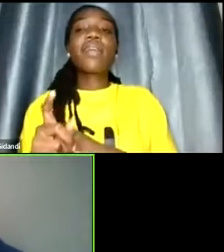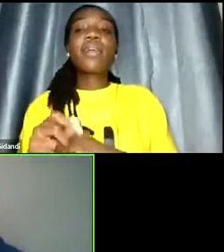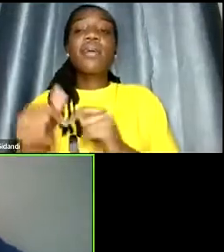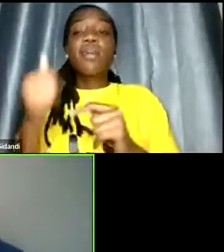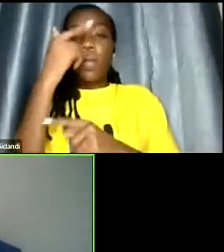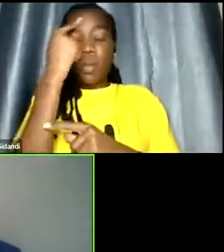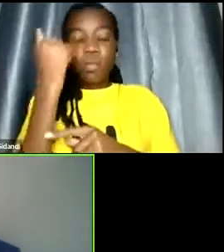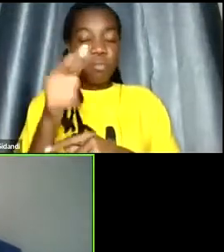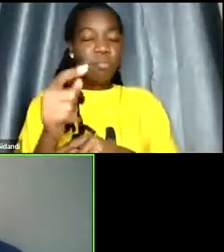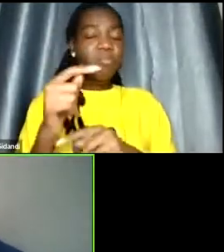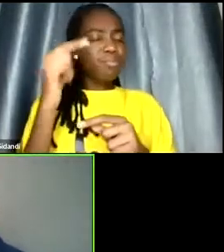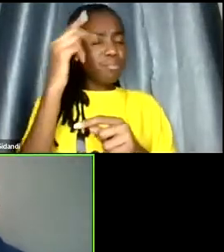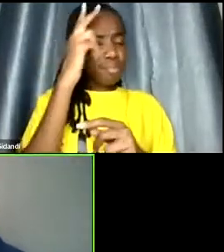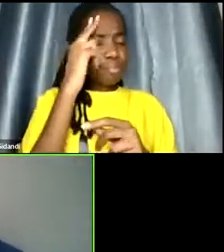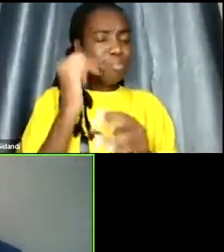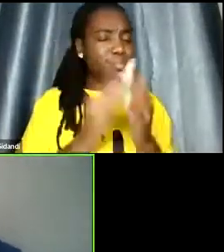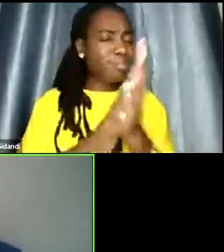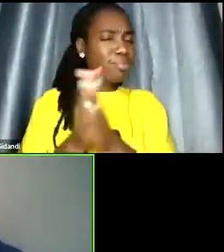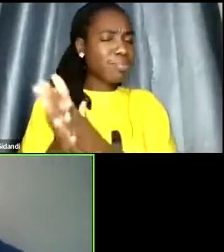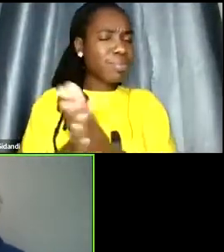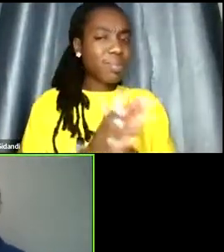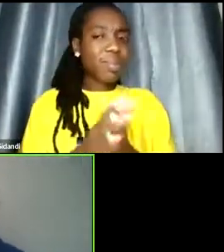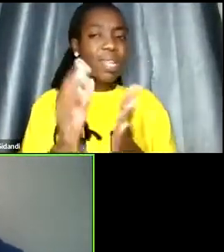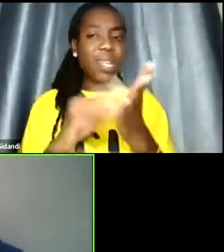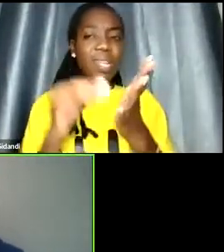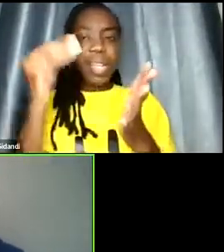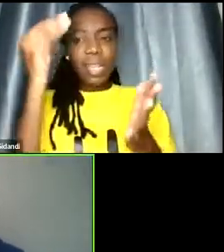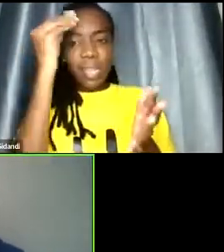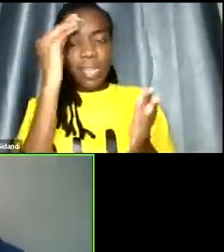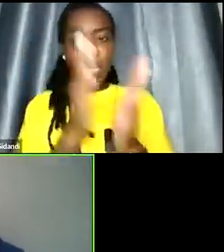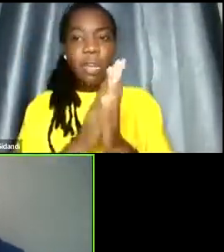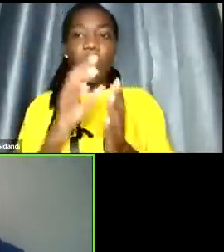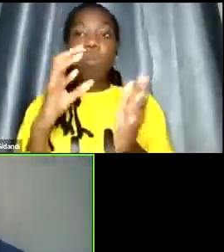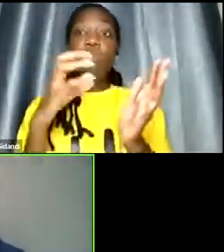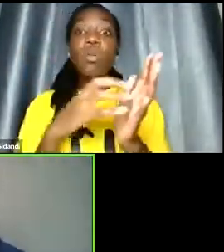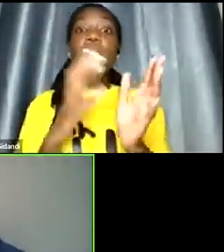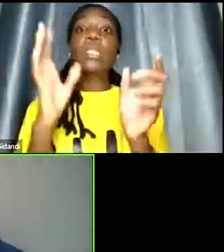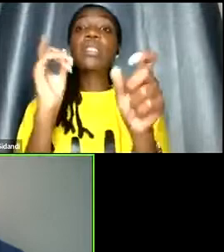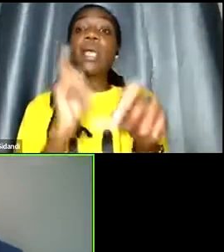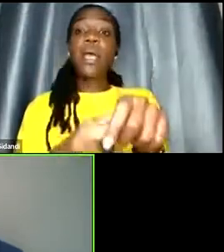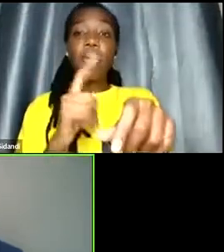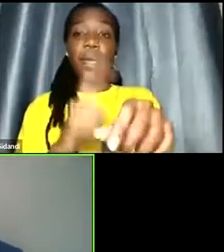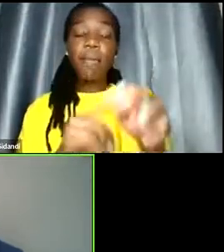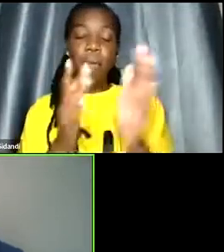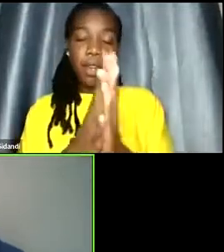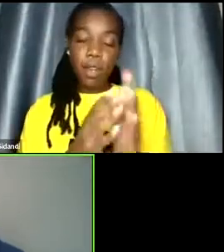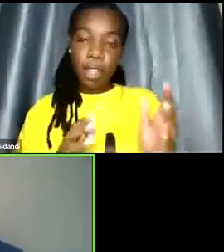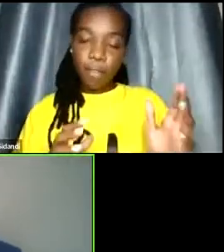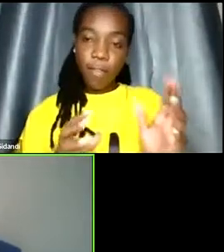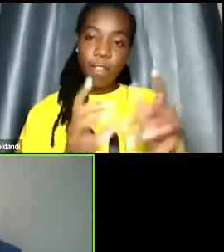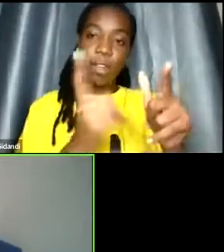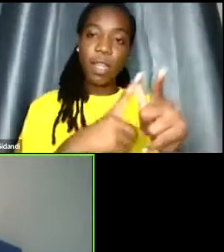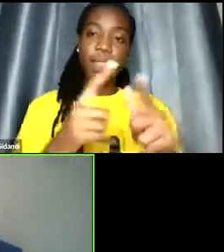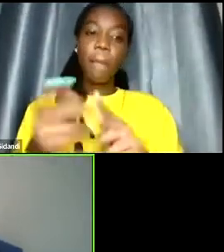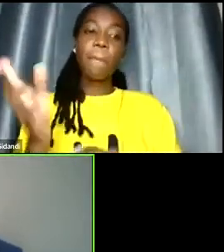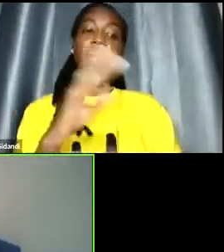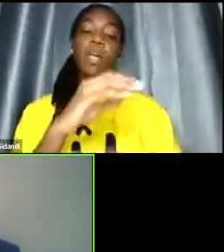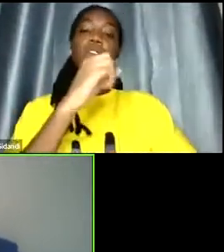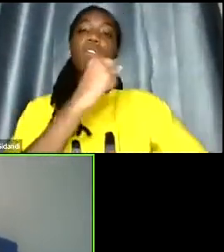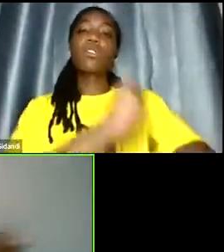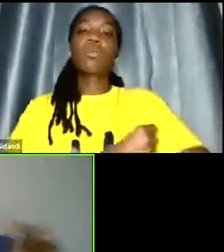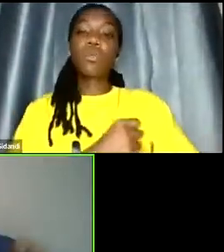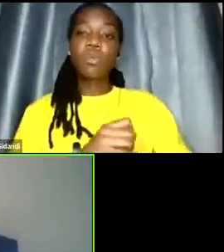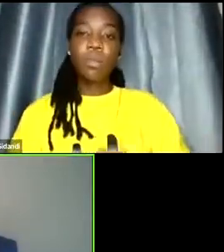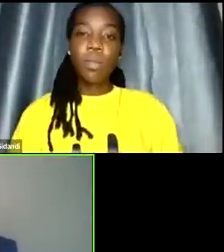were intentional about learning. They burnt the midnight oil. They put in the time and the effort. They taught themselves. They went back to school. So you